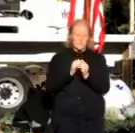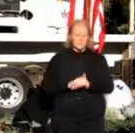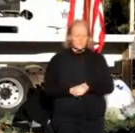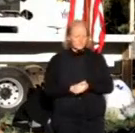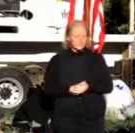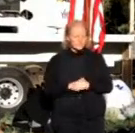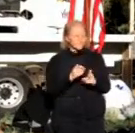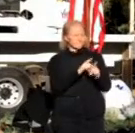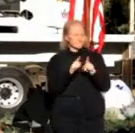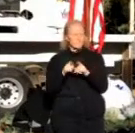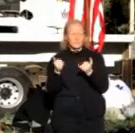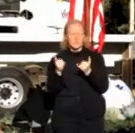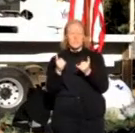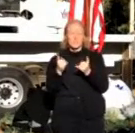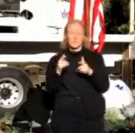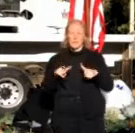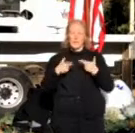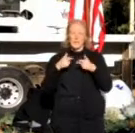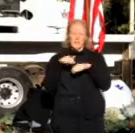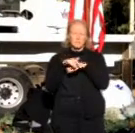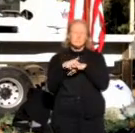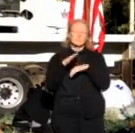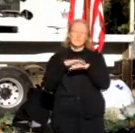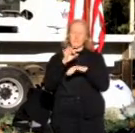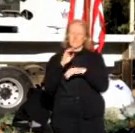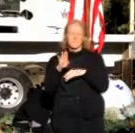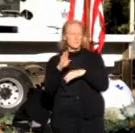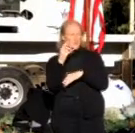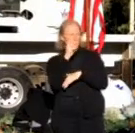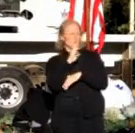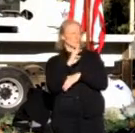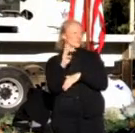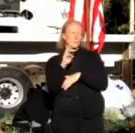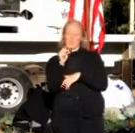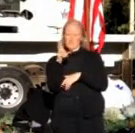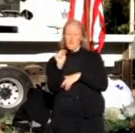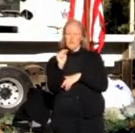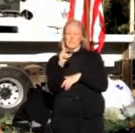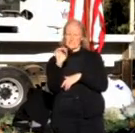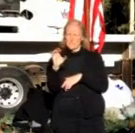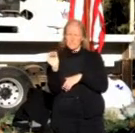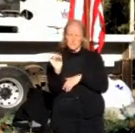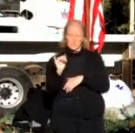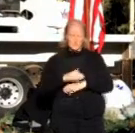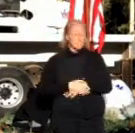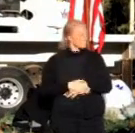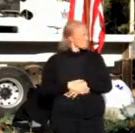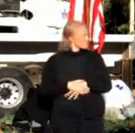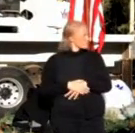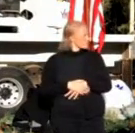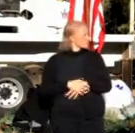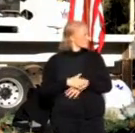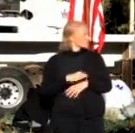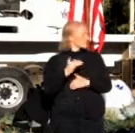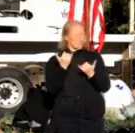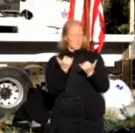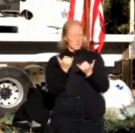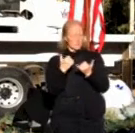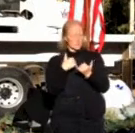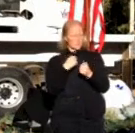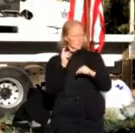we are today, we will live stream the tree lighting ceremony on the West Lawn in December as well. And an extra plug right now,